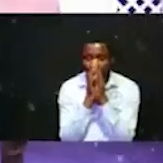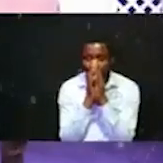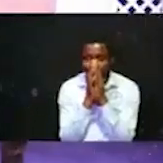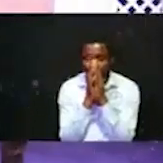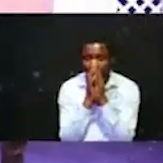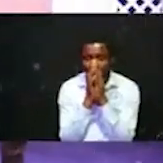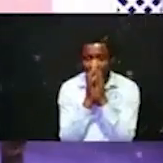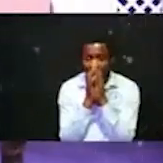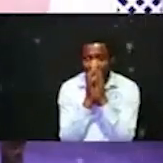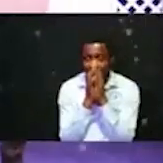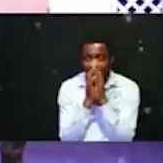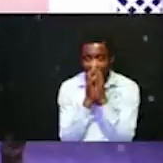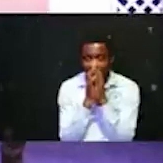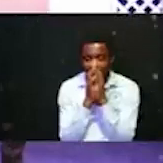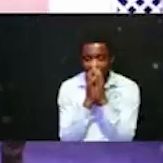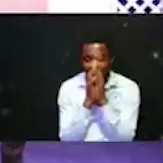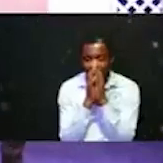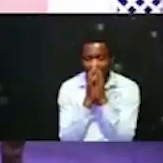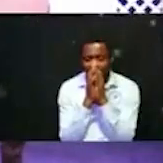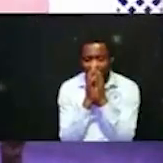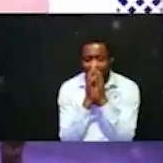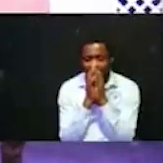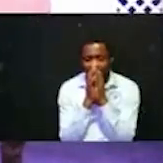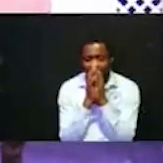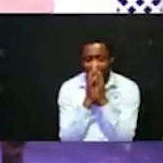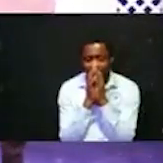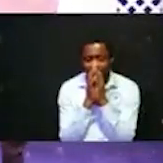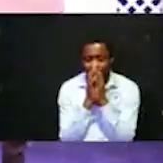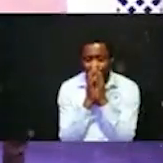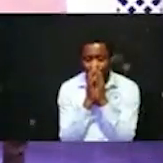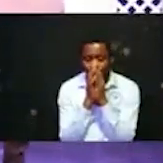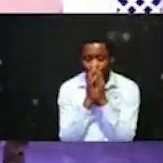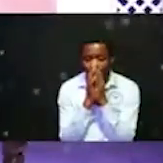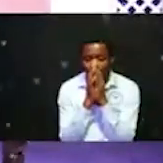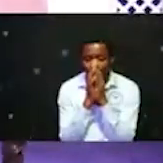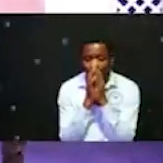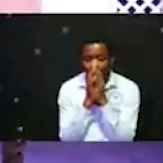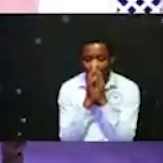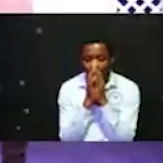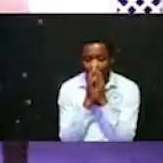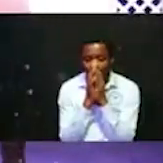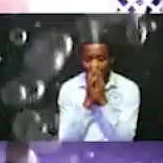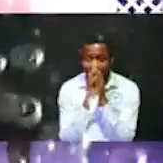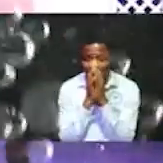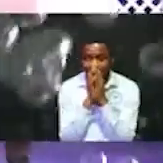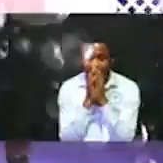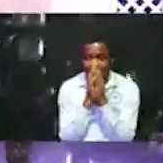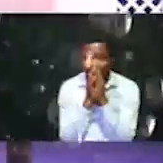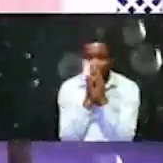Shatai Kali Masu Kalabado Shatayata Rande Baraduzi